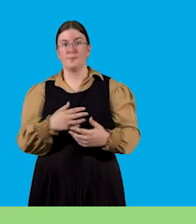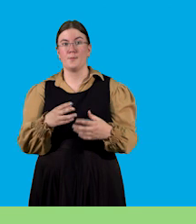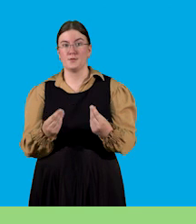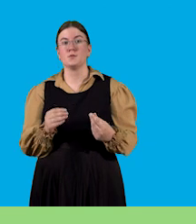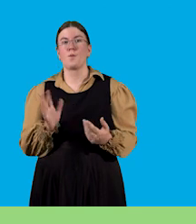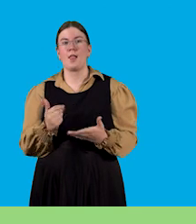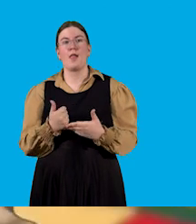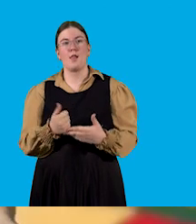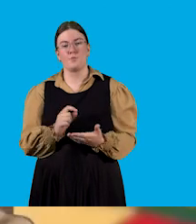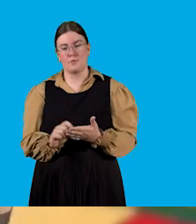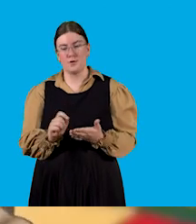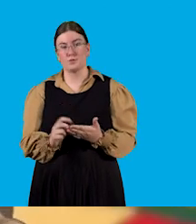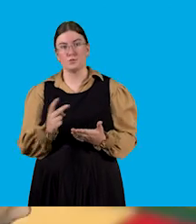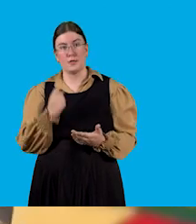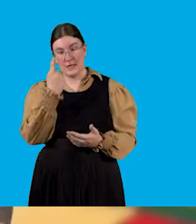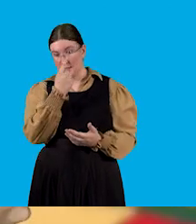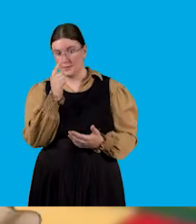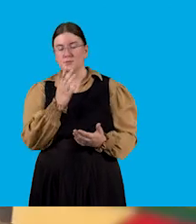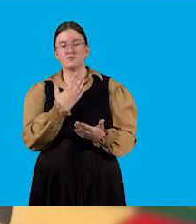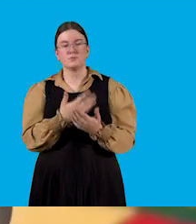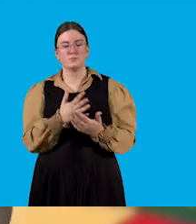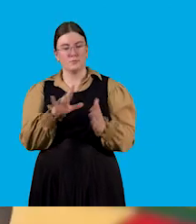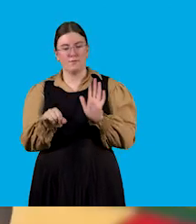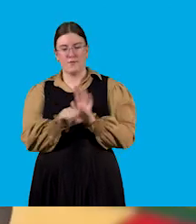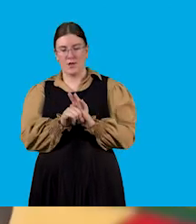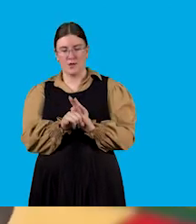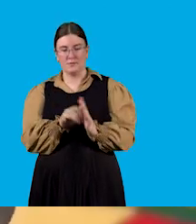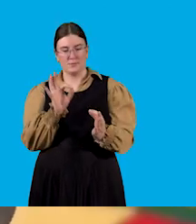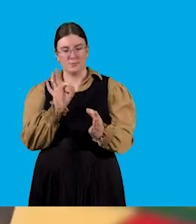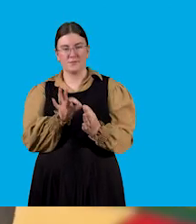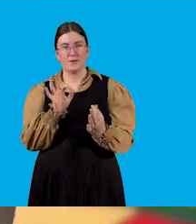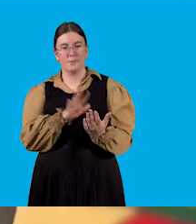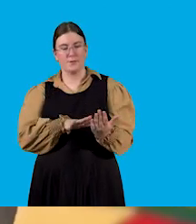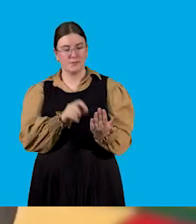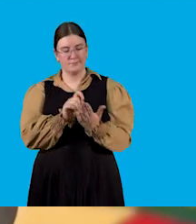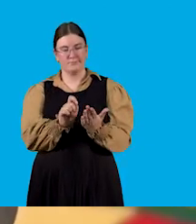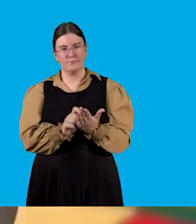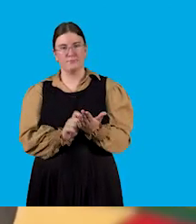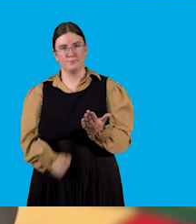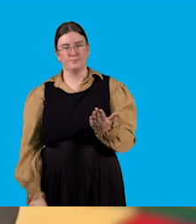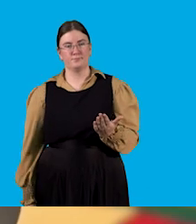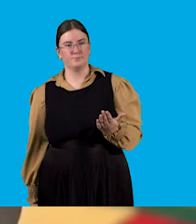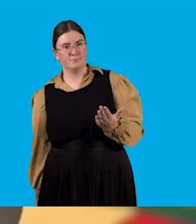eyes, you will be able to see where exactly it is that you are writing.